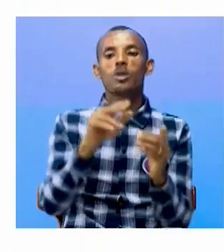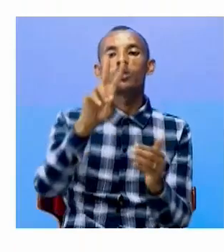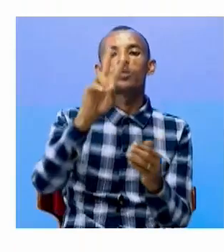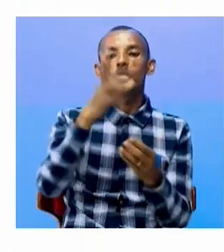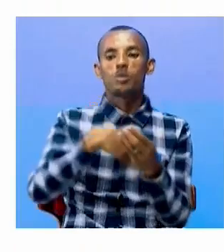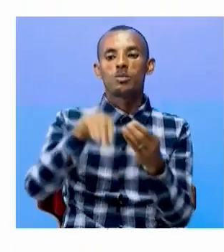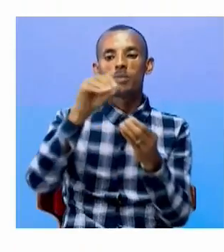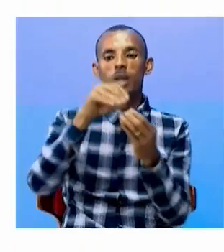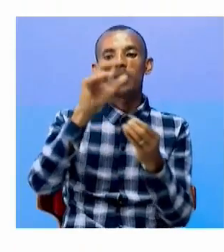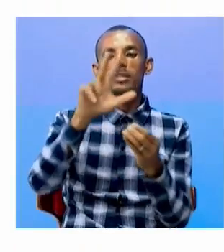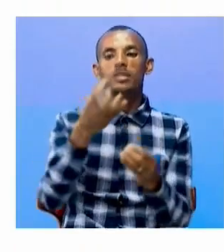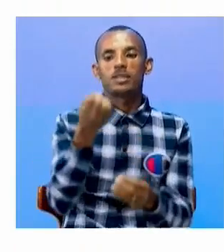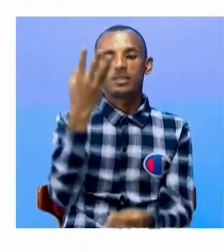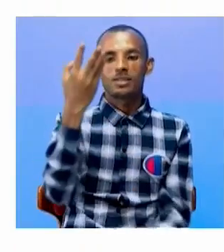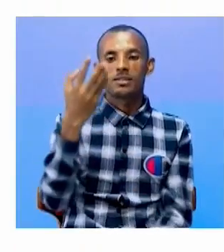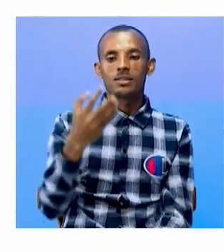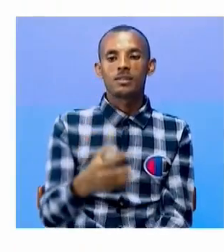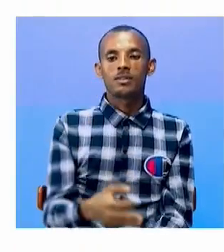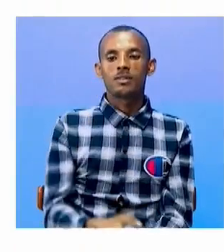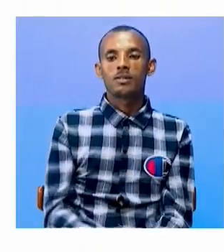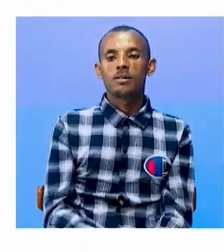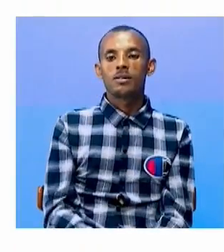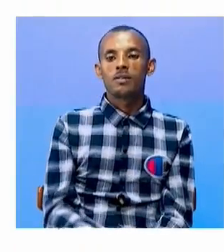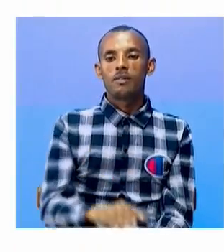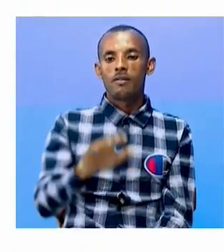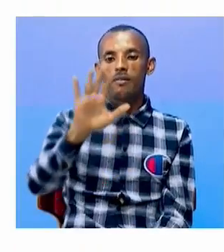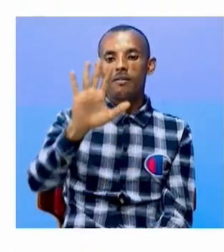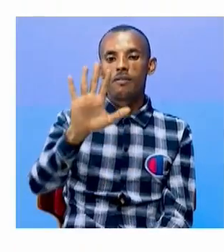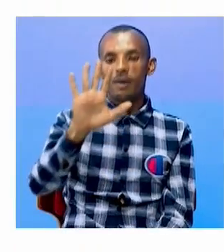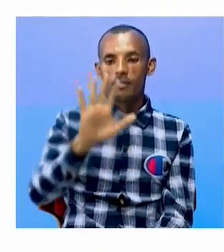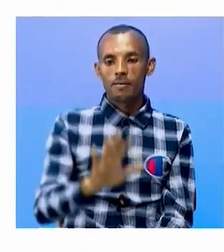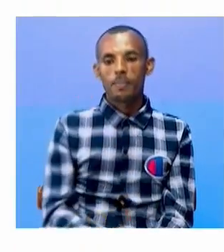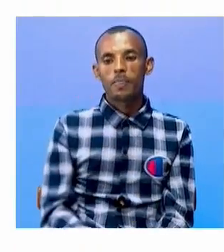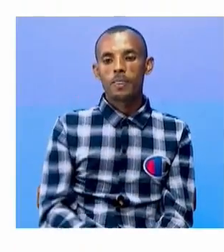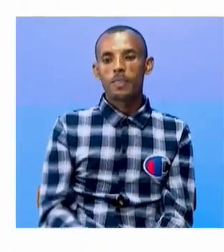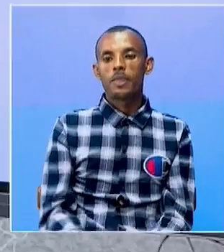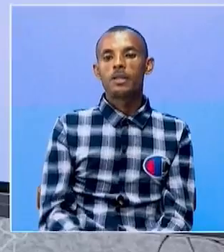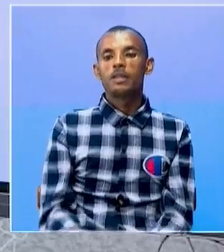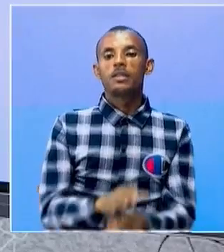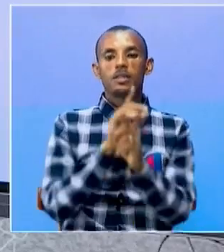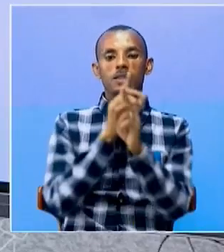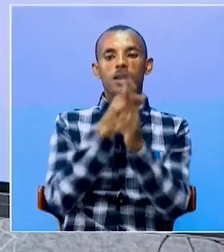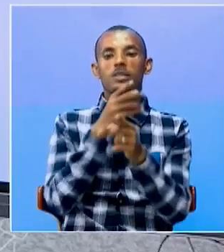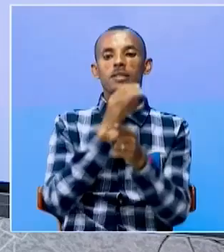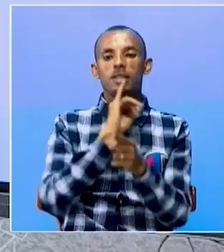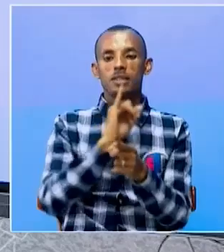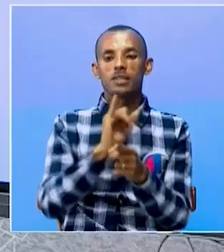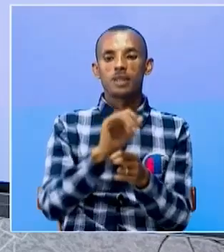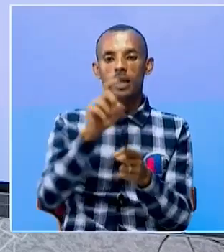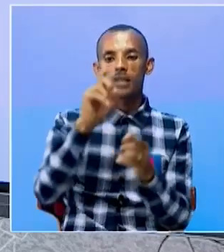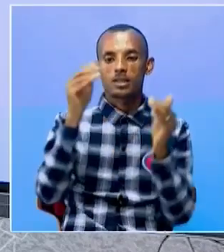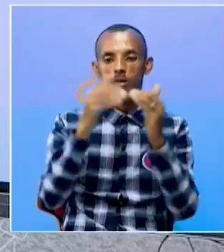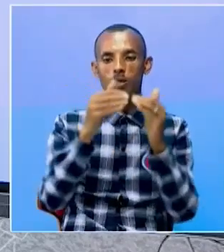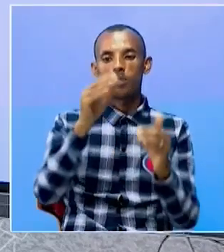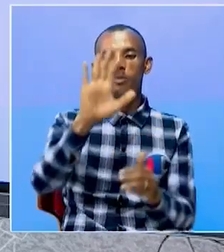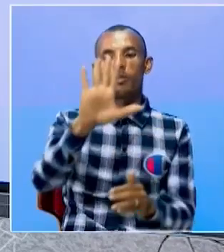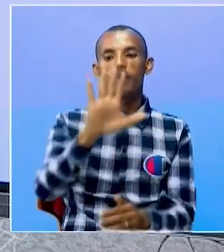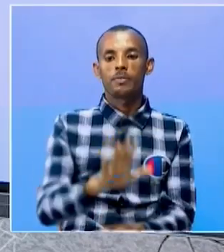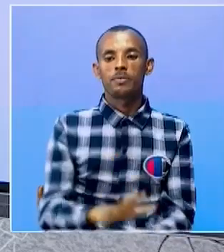plus 3 gives you what? It is 5. So the answer will be for this is